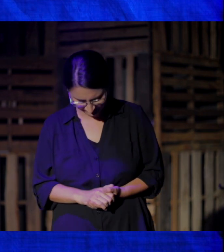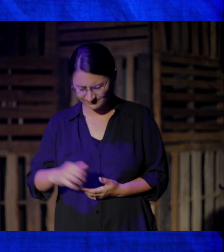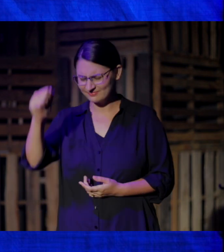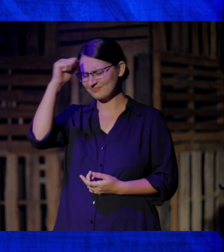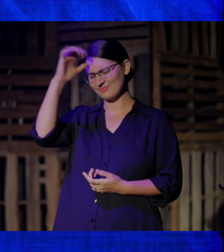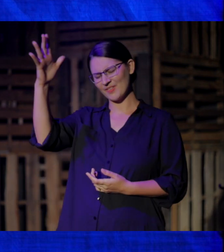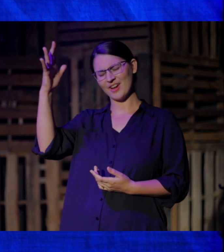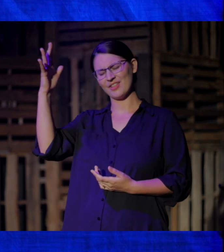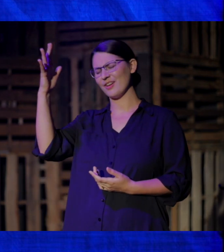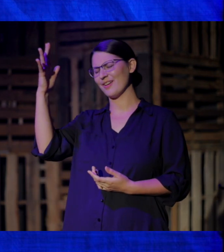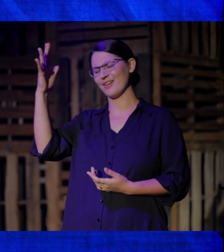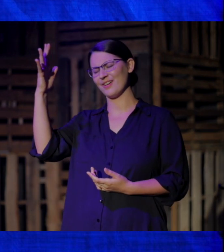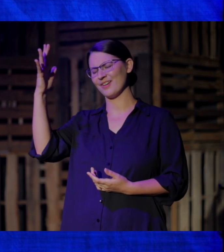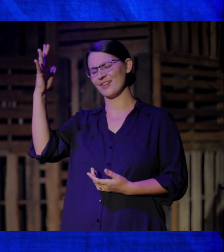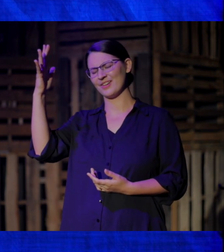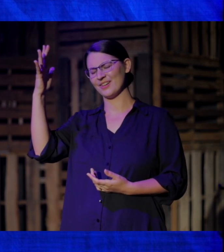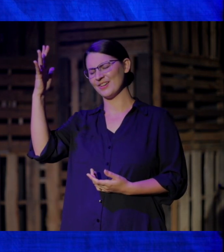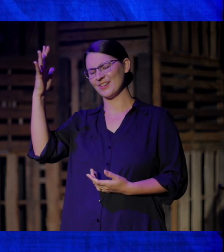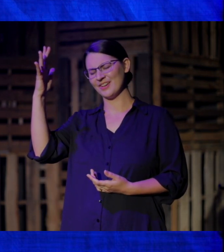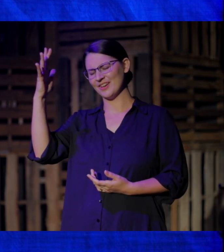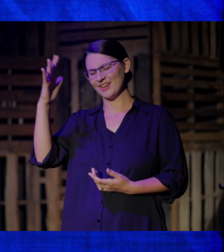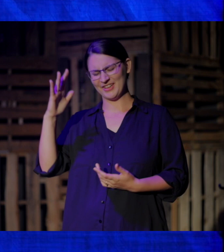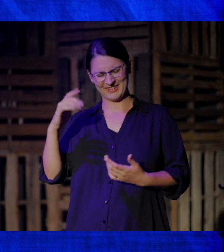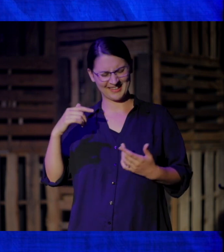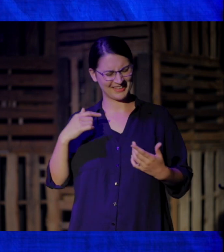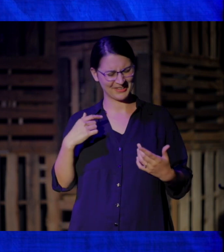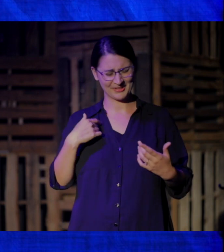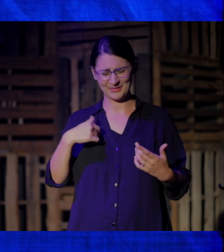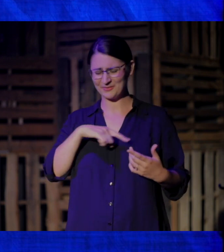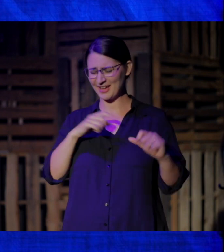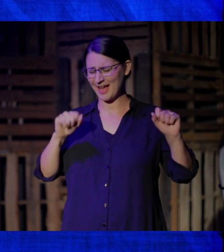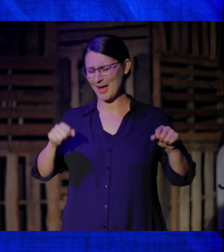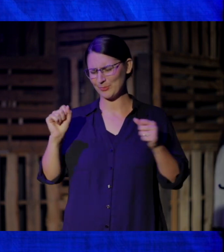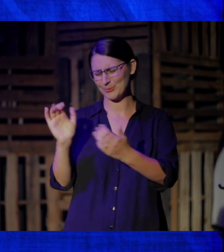Father, what a blessing it is to sing songs like that.